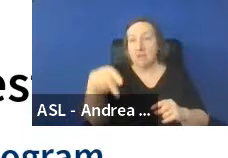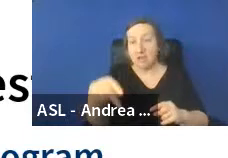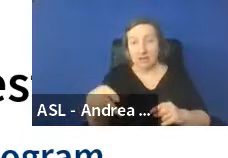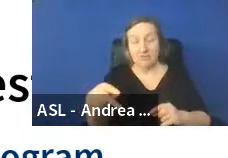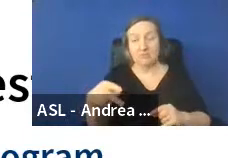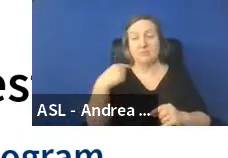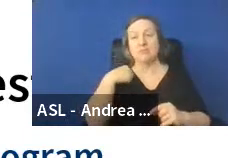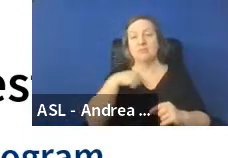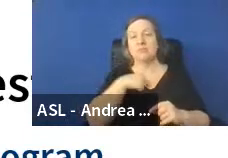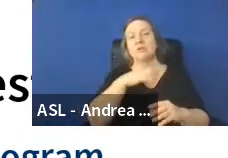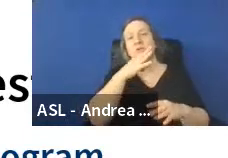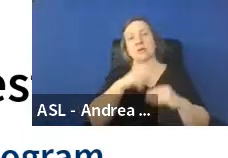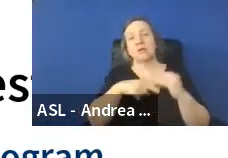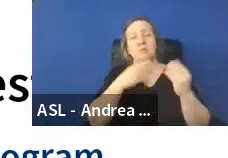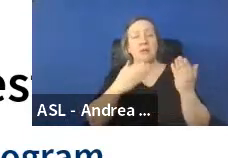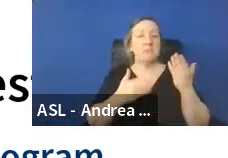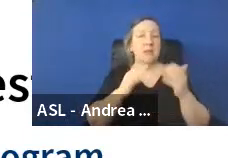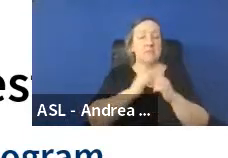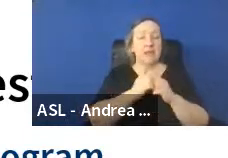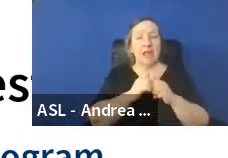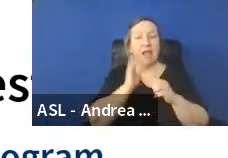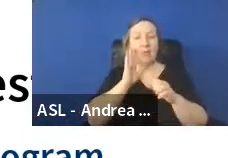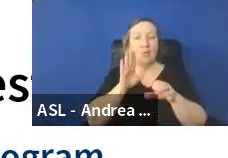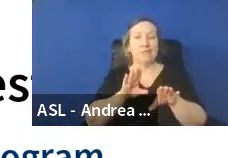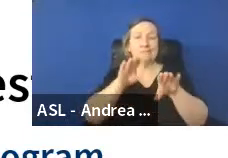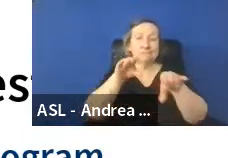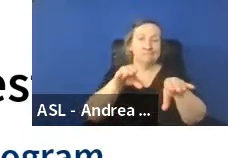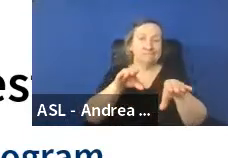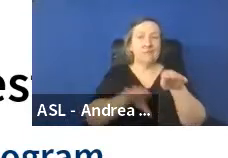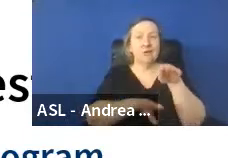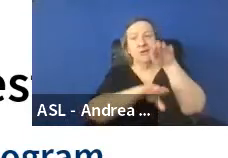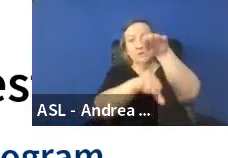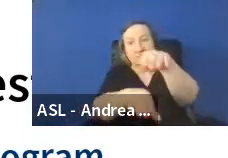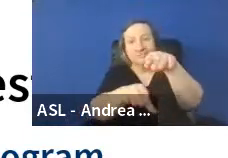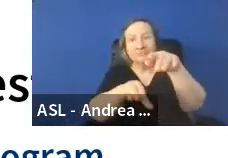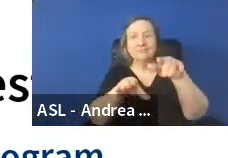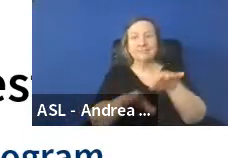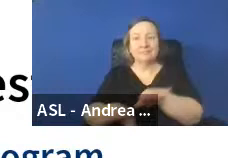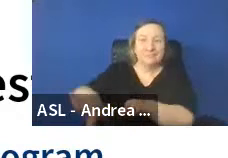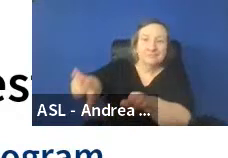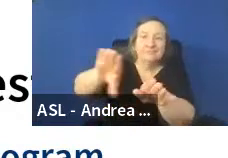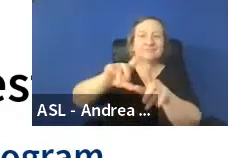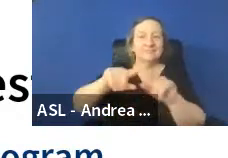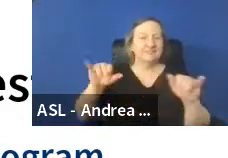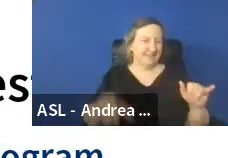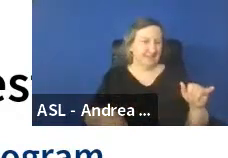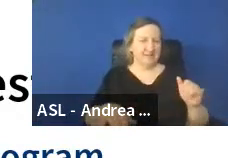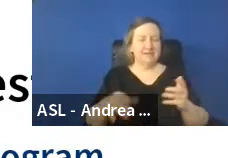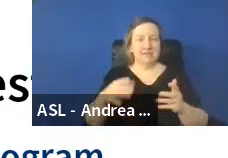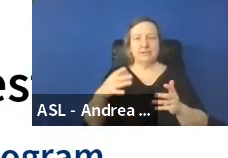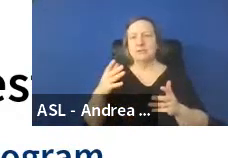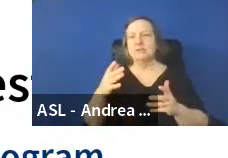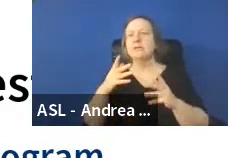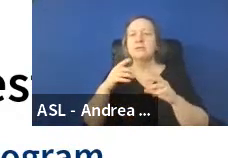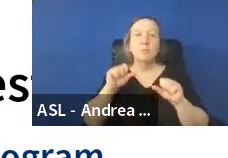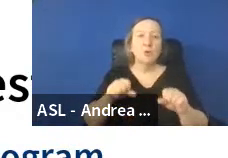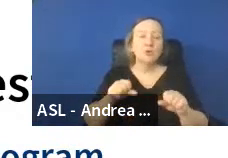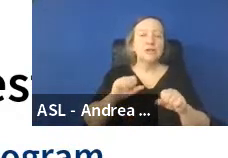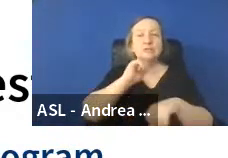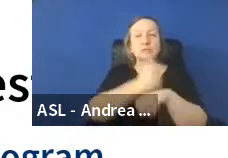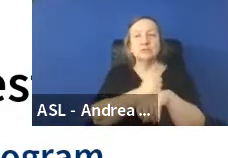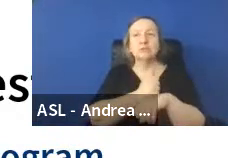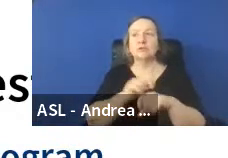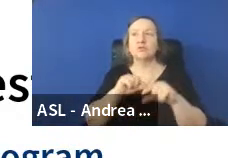we talked about potential alignments. The intention in developing what is now sort of this group of